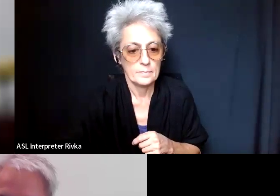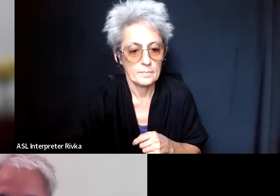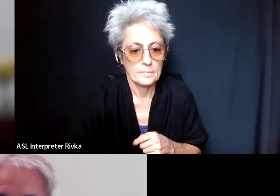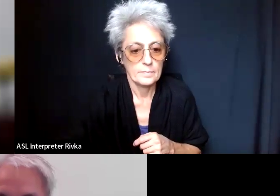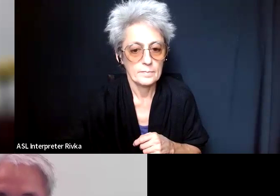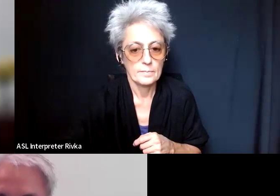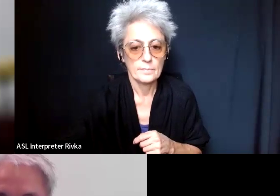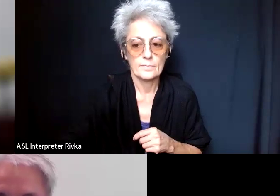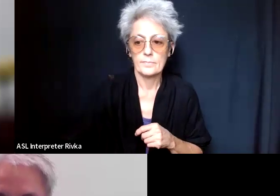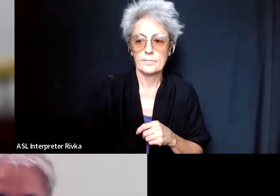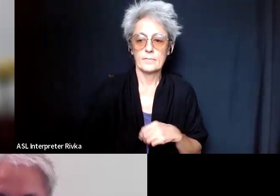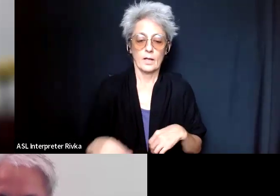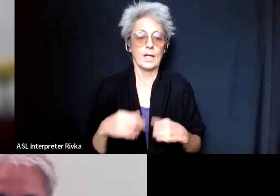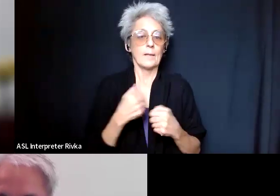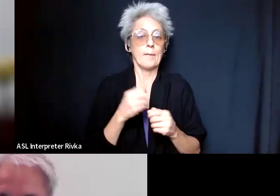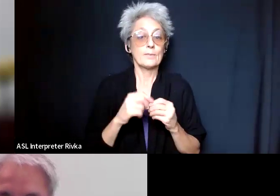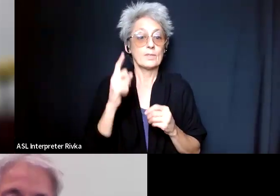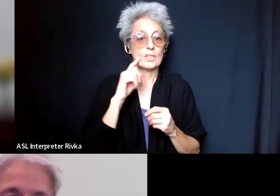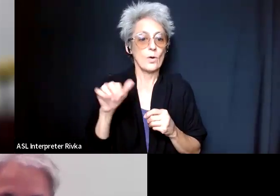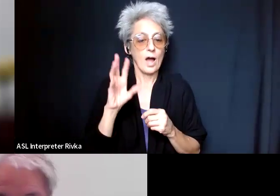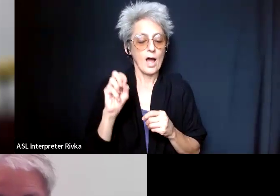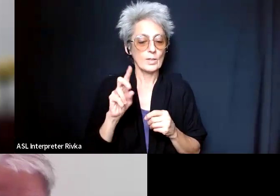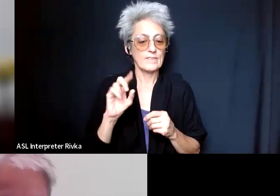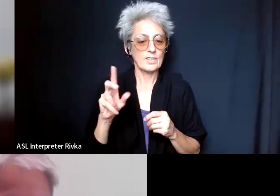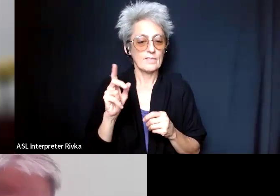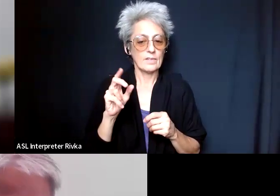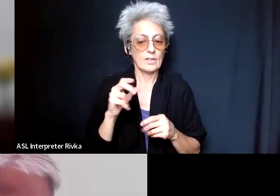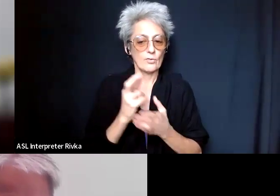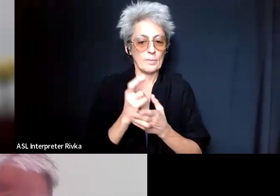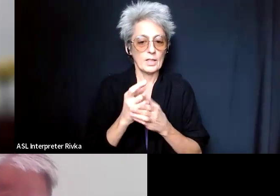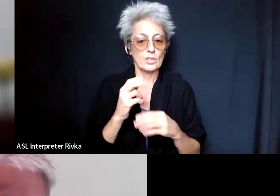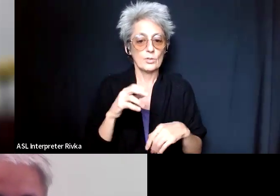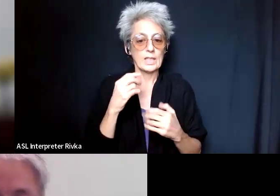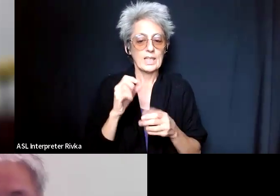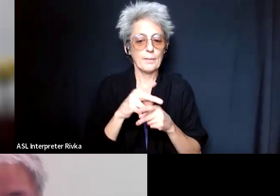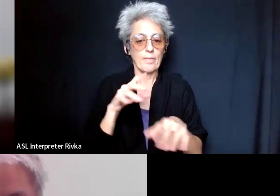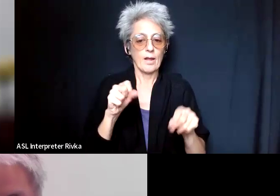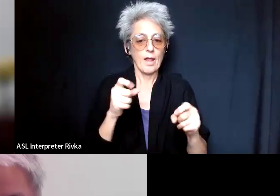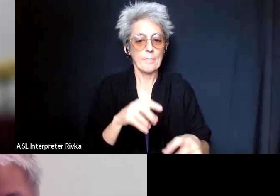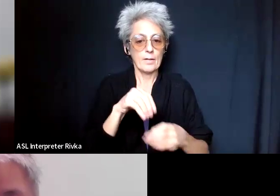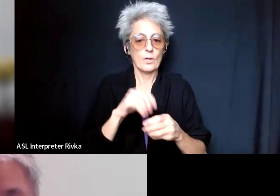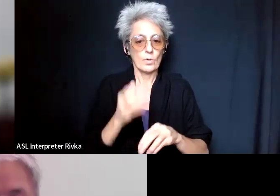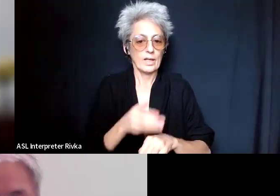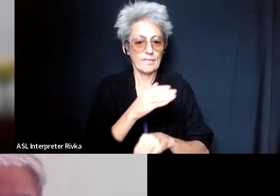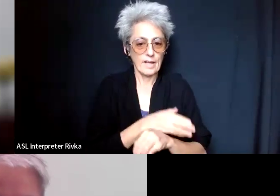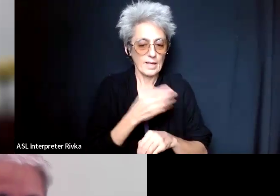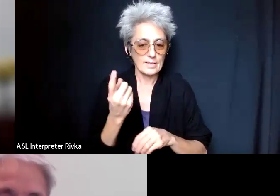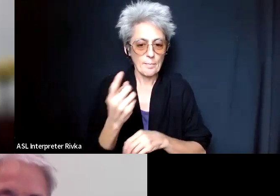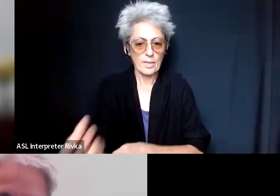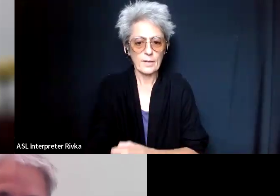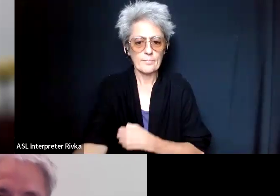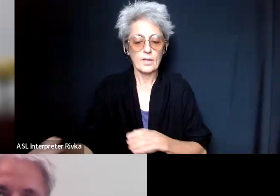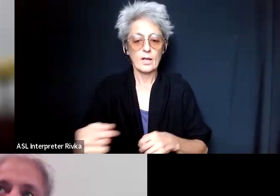Vocational Rehabilitation to hold that internally. It will enhance efficiencies, we believe, as well as